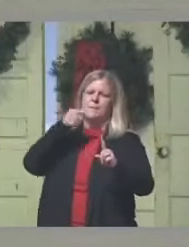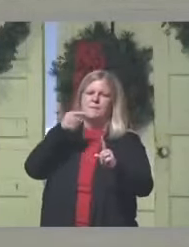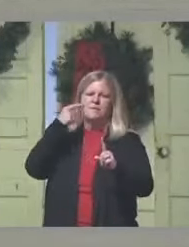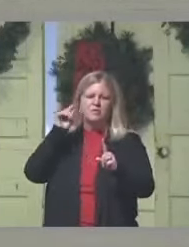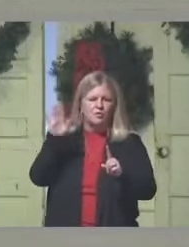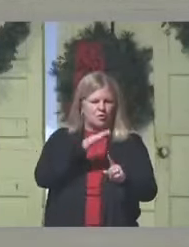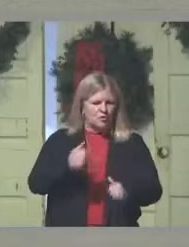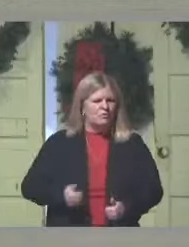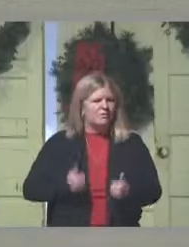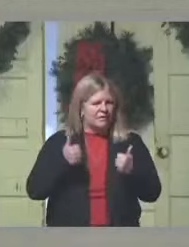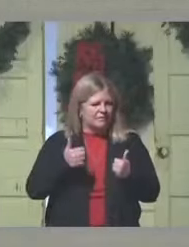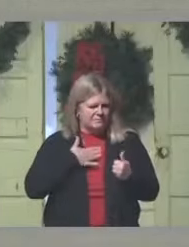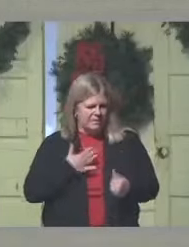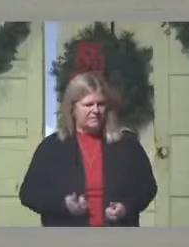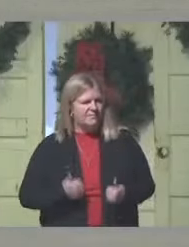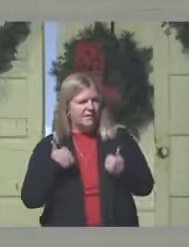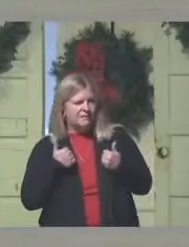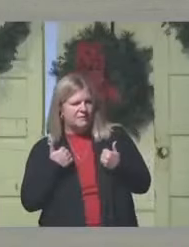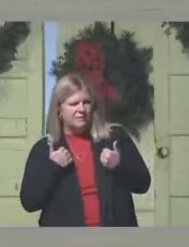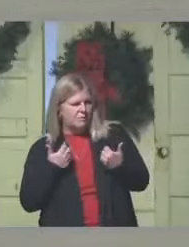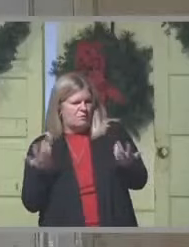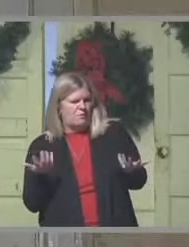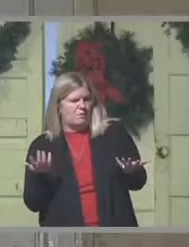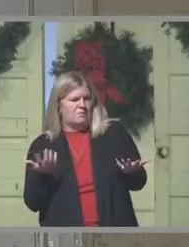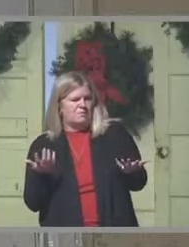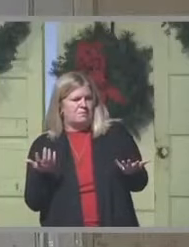your life and mine. And what is that?